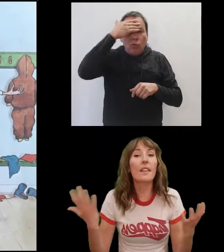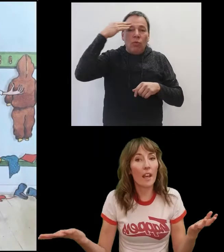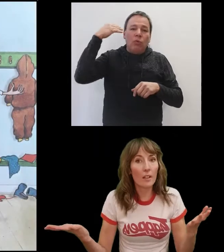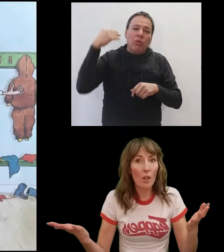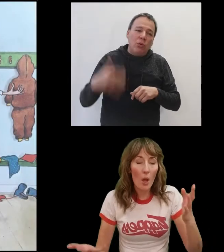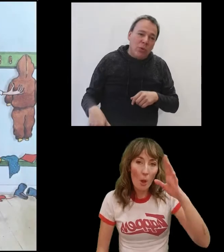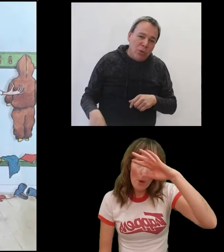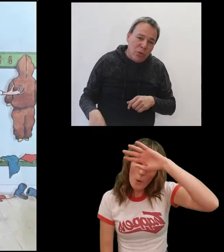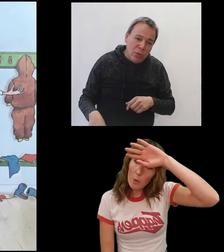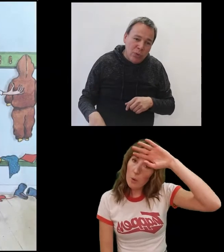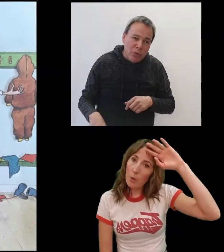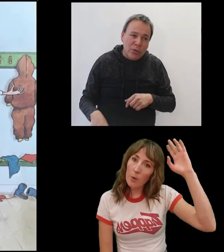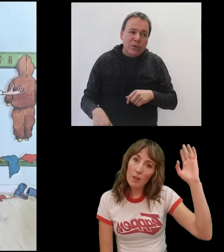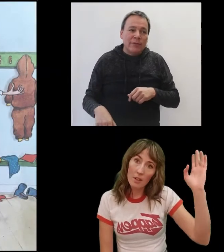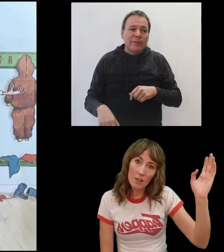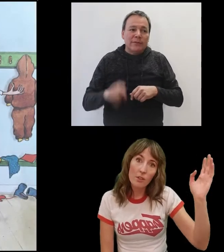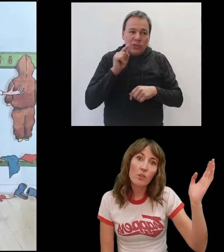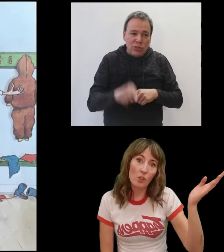In the end,